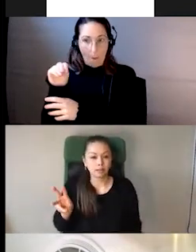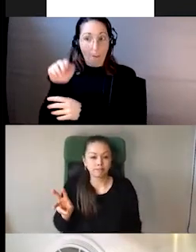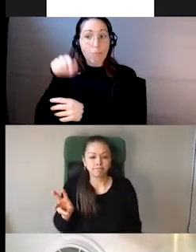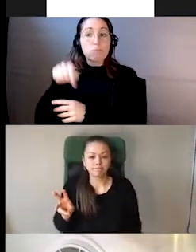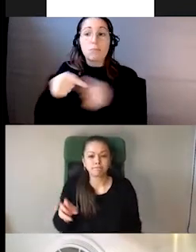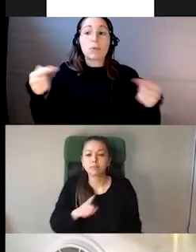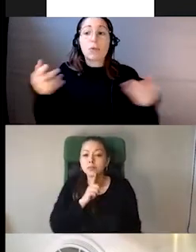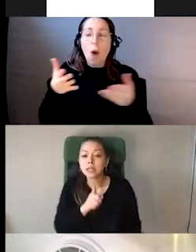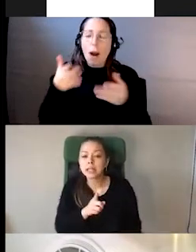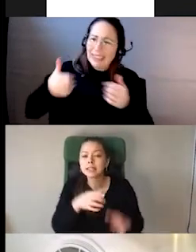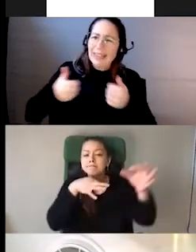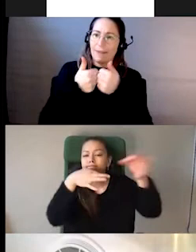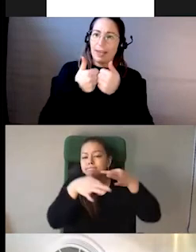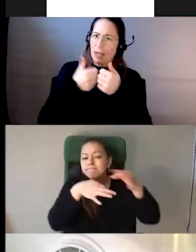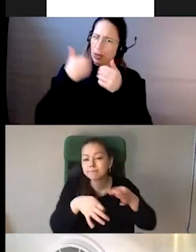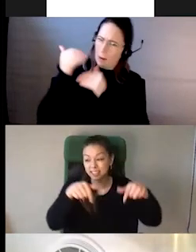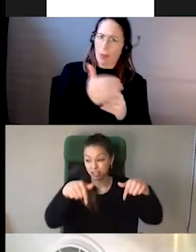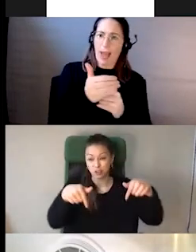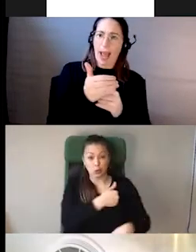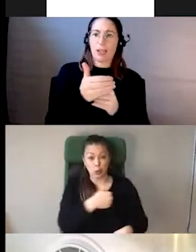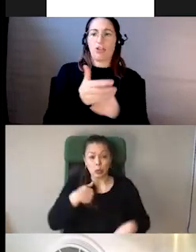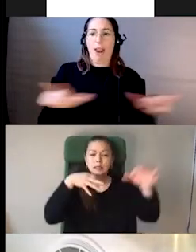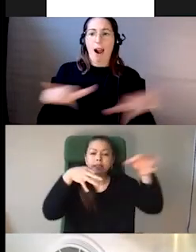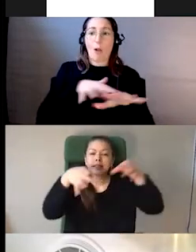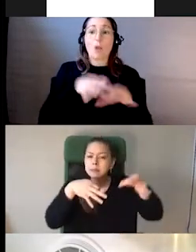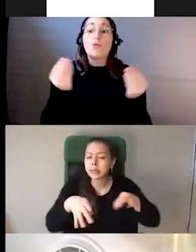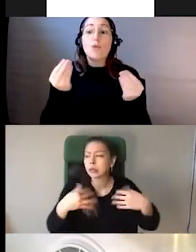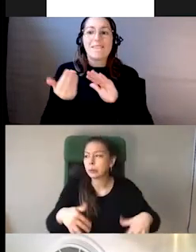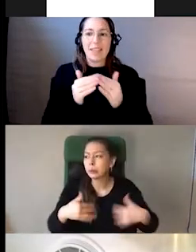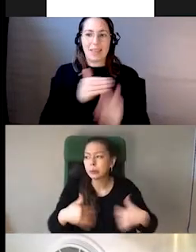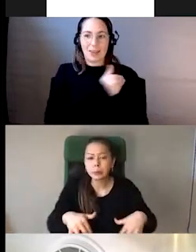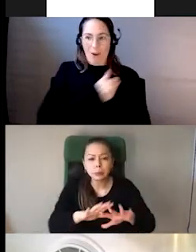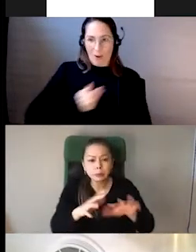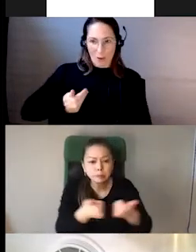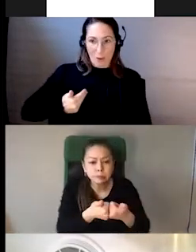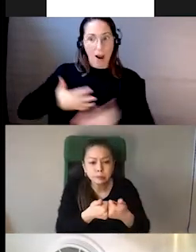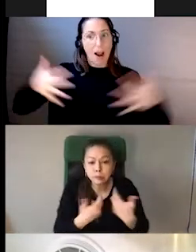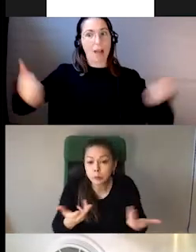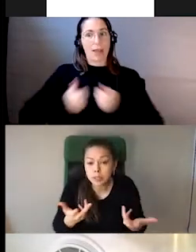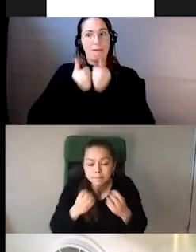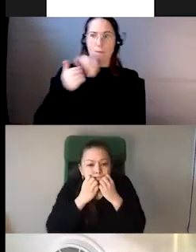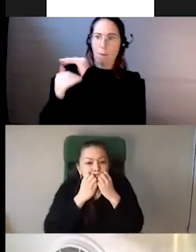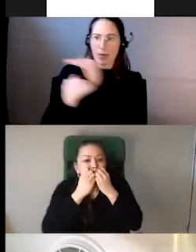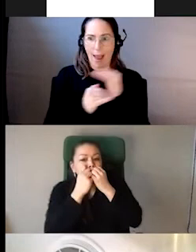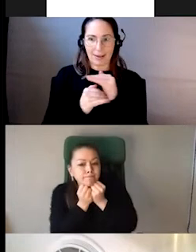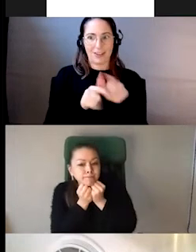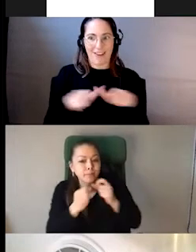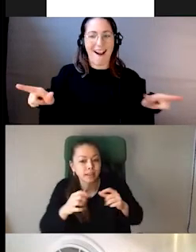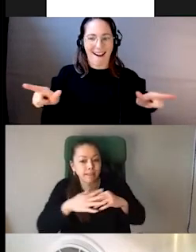Indigenous languages in Toronto. So there are big challenges in preserving languages in a very